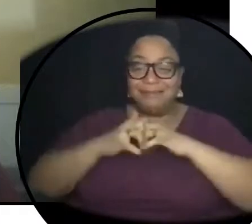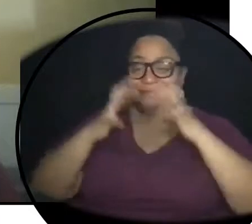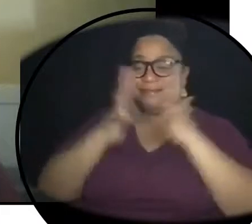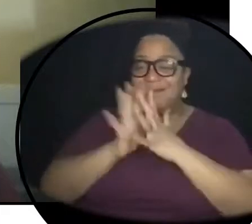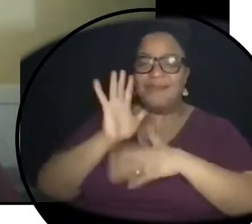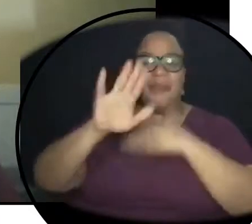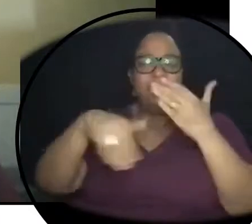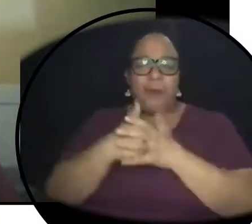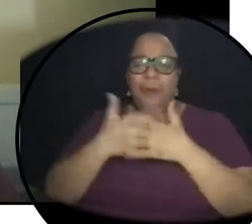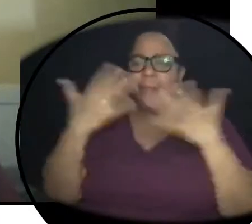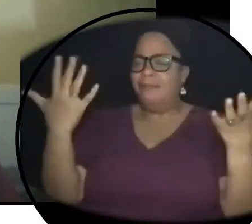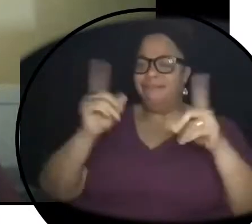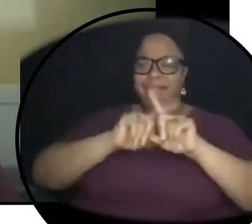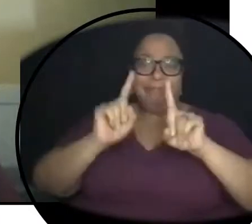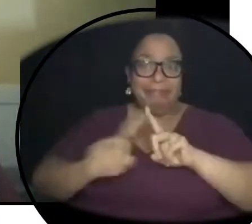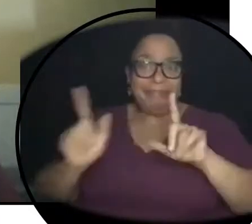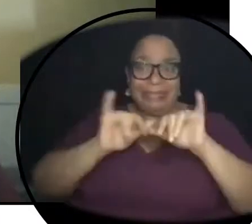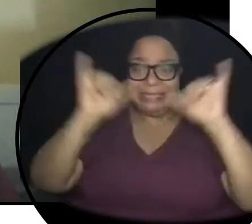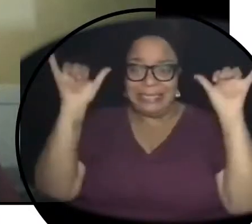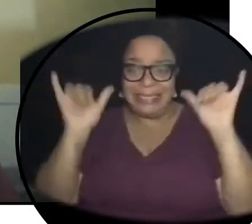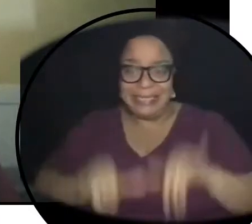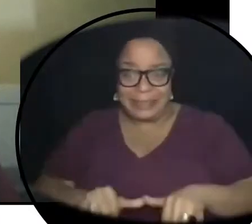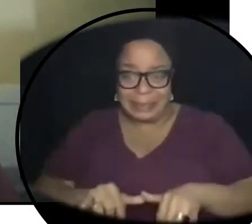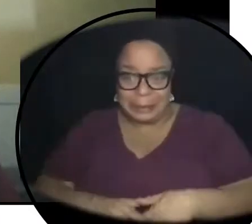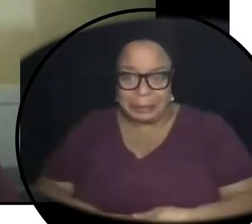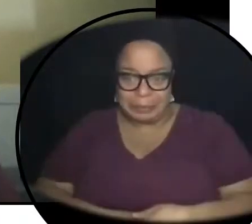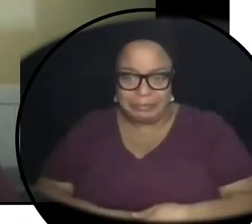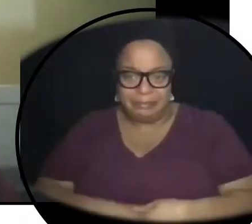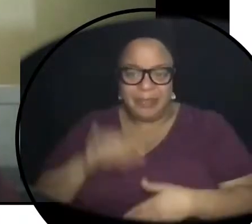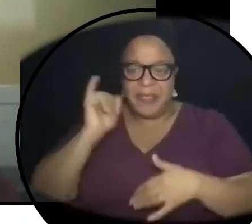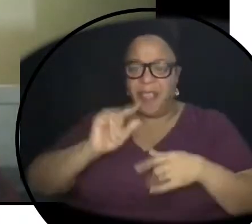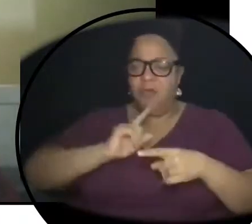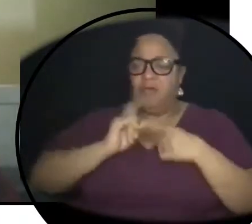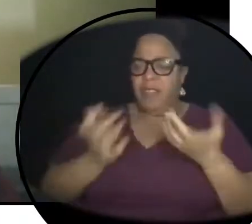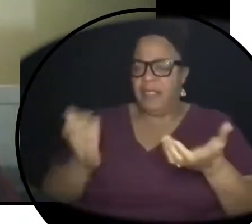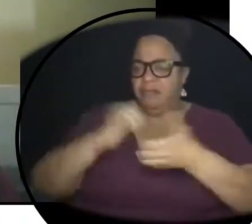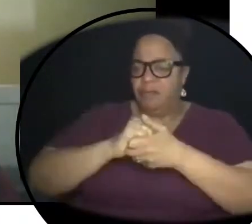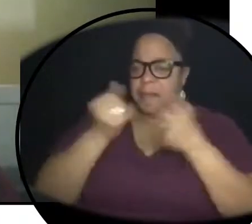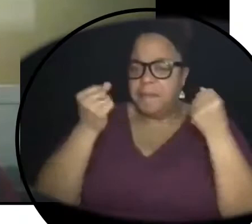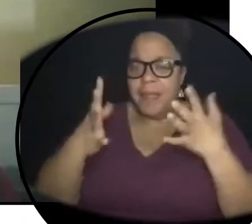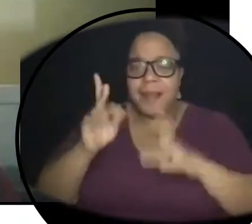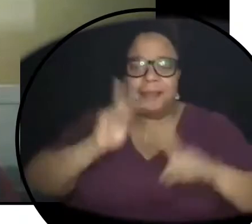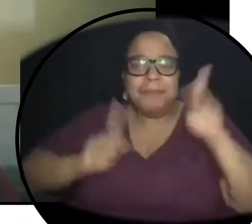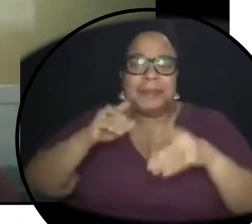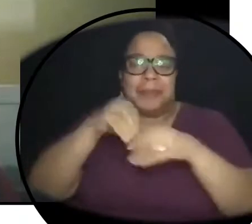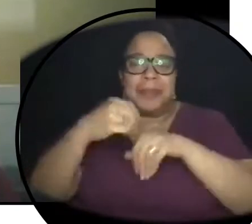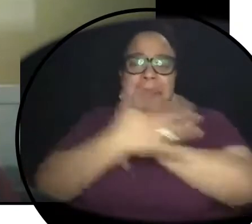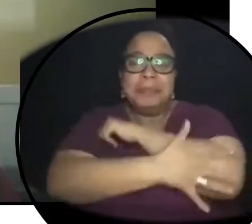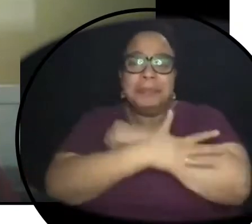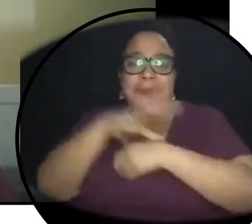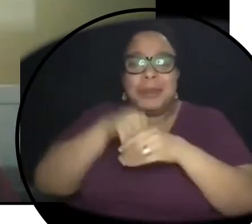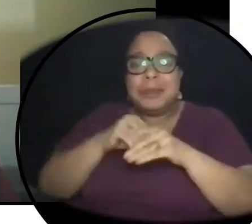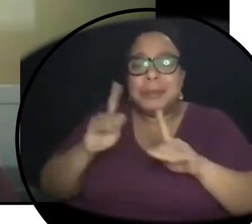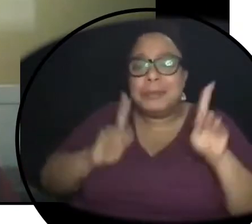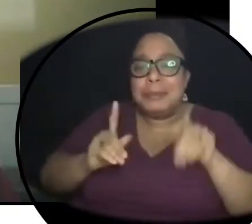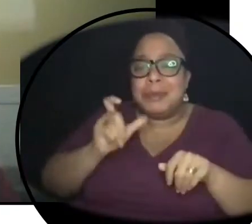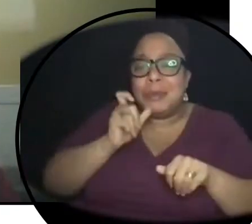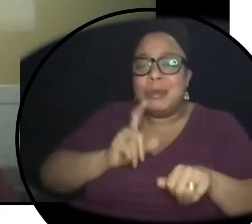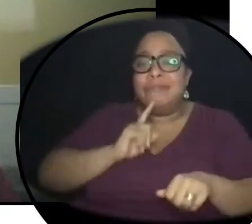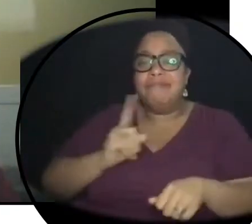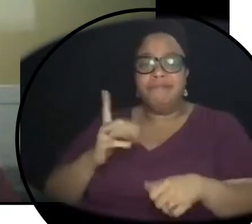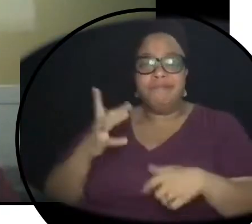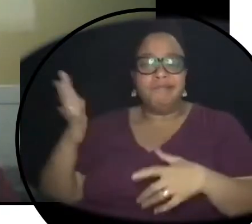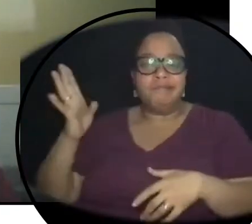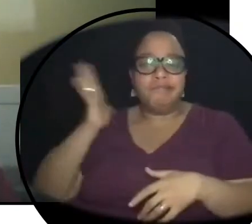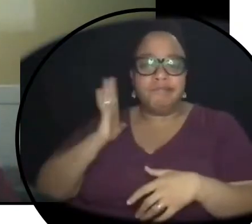but we're not the city government. We are the people's government, and People's Advocacy Institute supports staffs and holds down that work. So when you hear